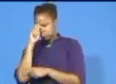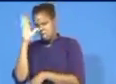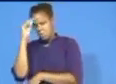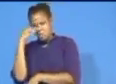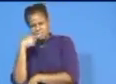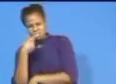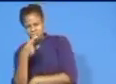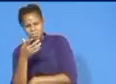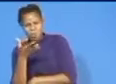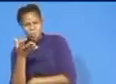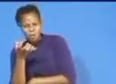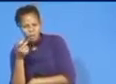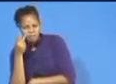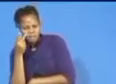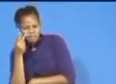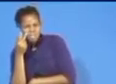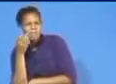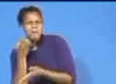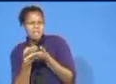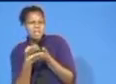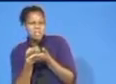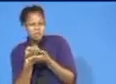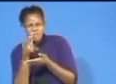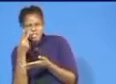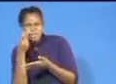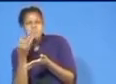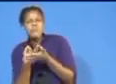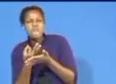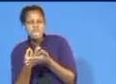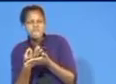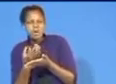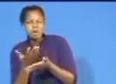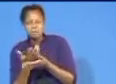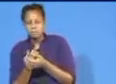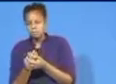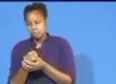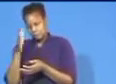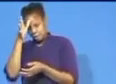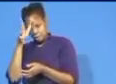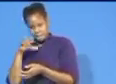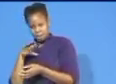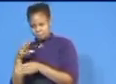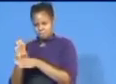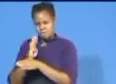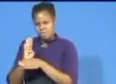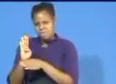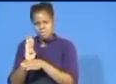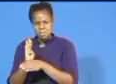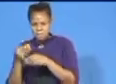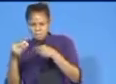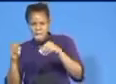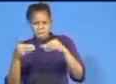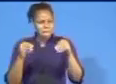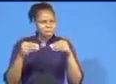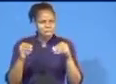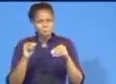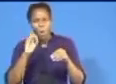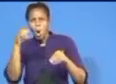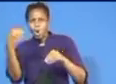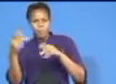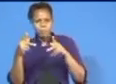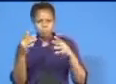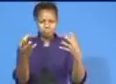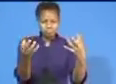I just need to see some evidence." And whilst the man was busy selling marvelous hair grower to other